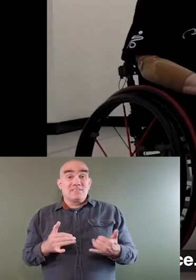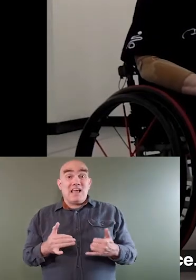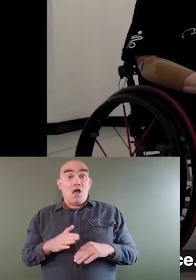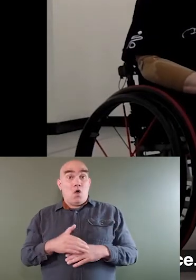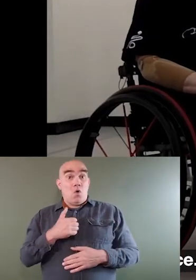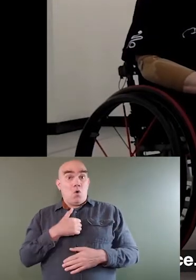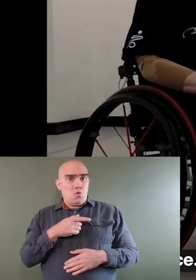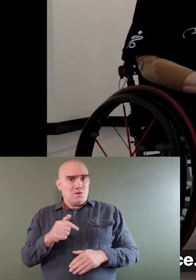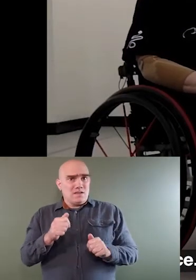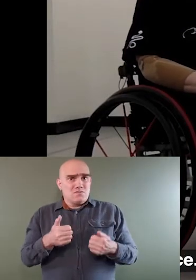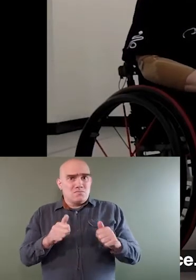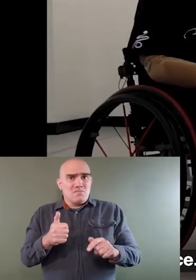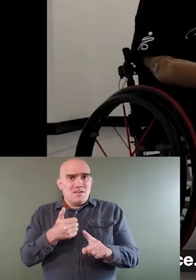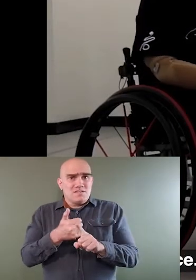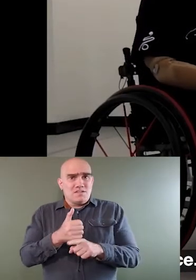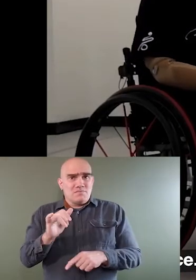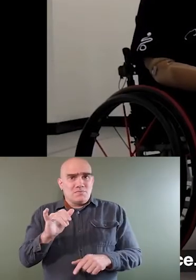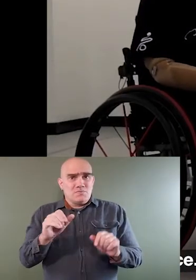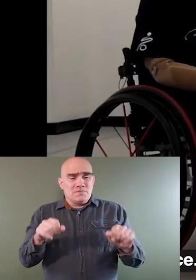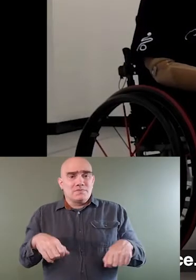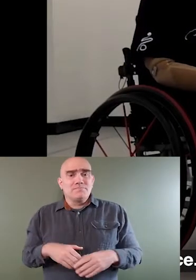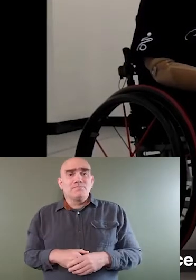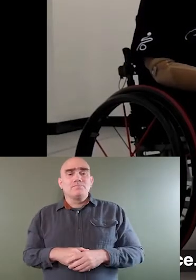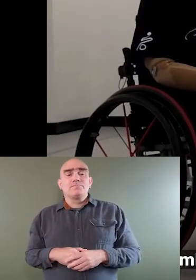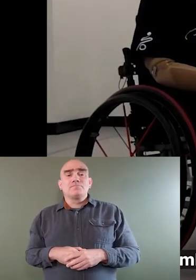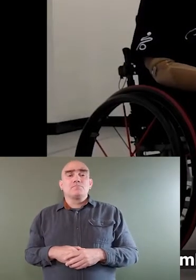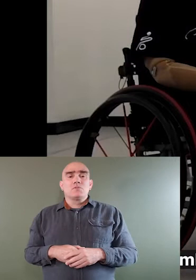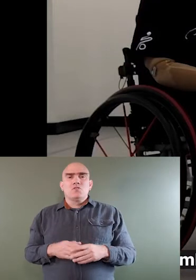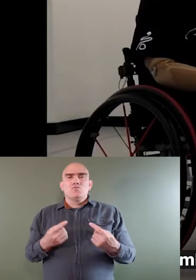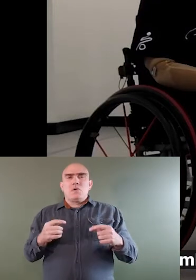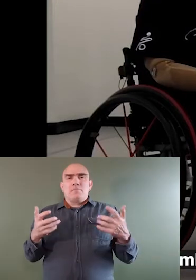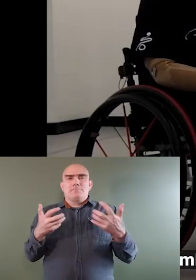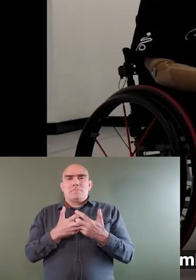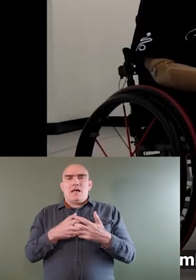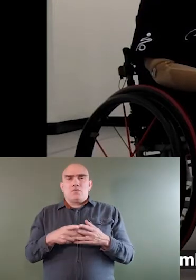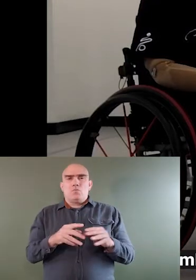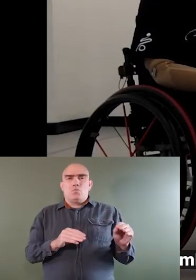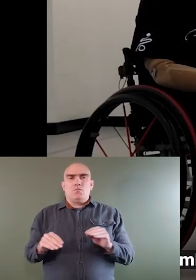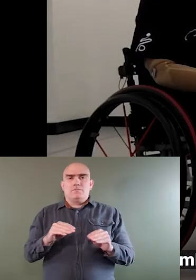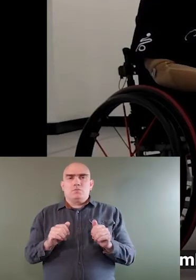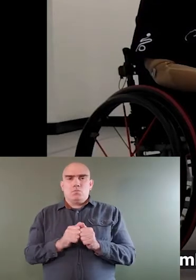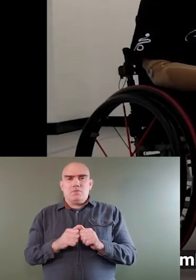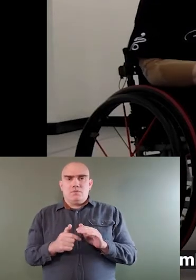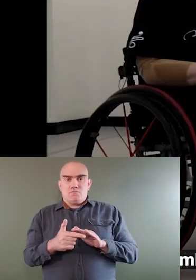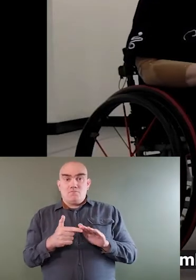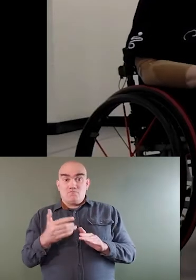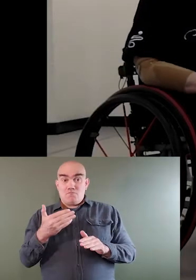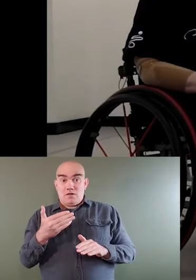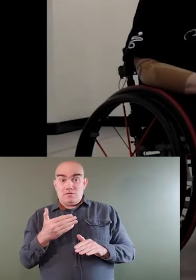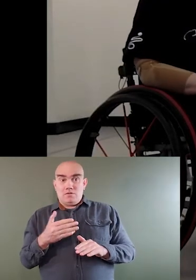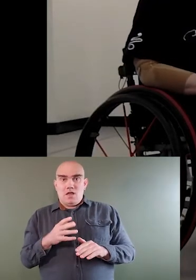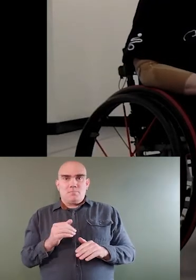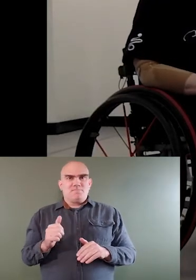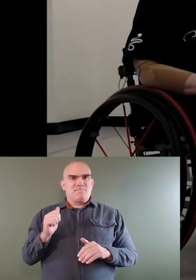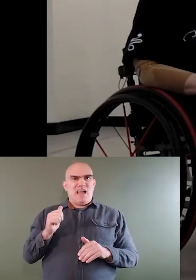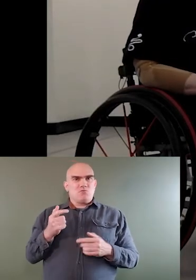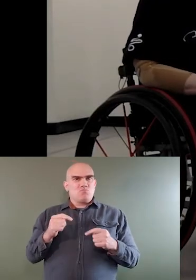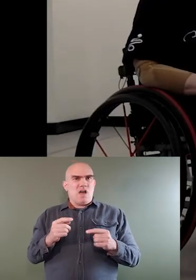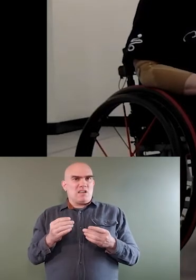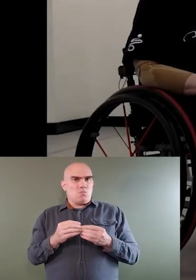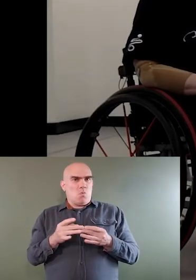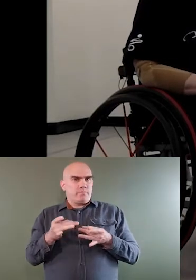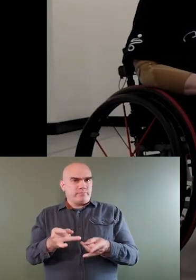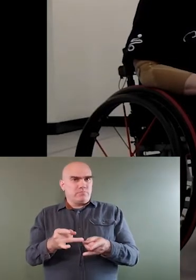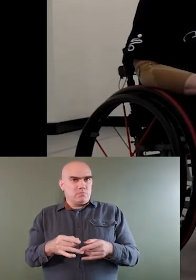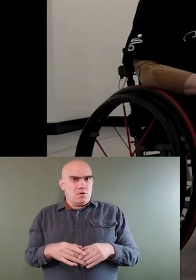On our own, and you can try this too, combine those movements with the fronts and the backs to try to